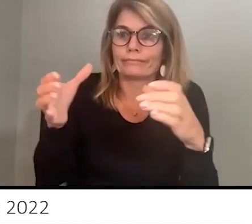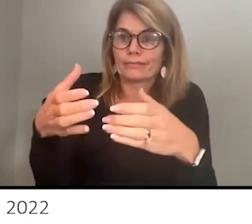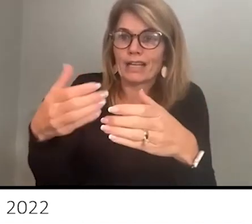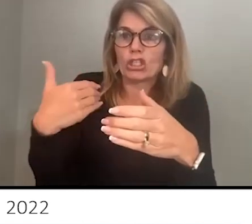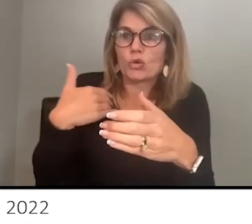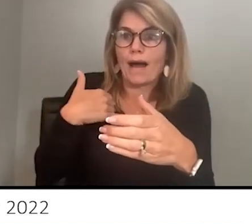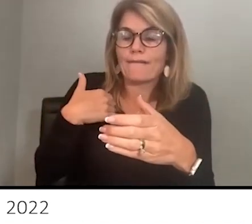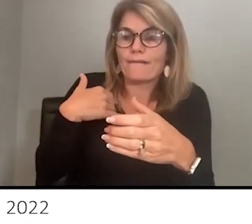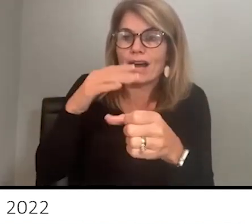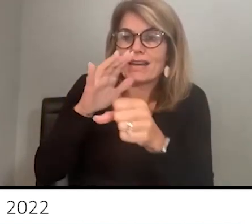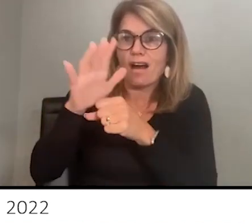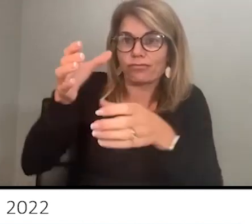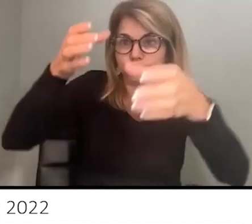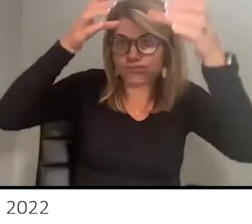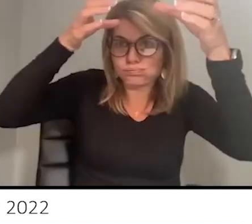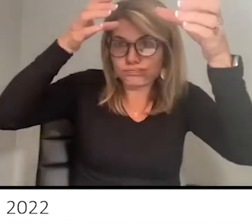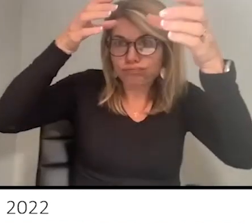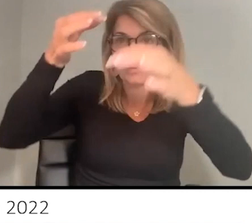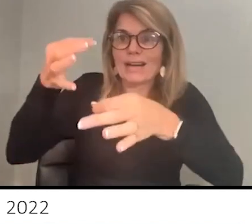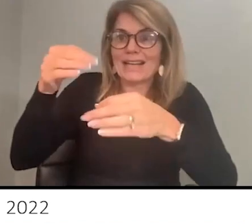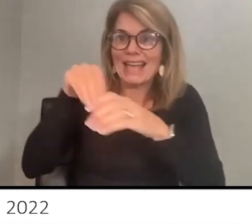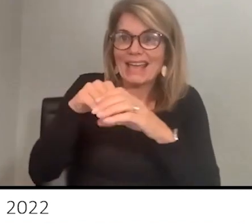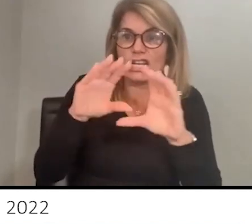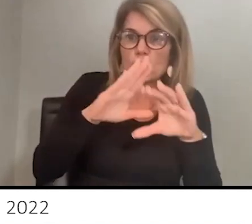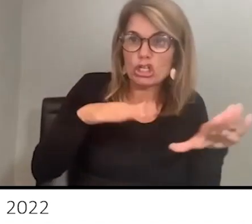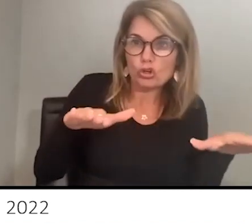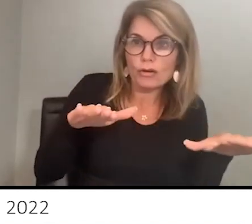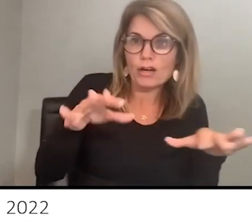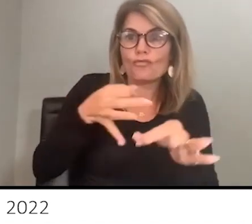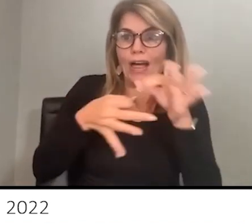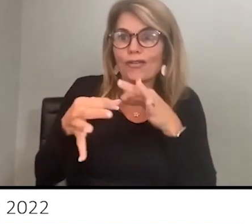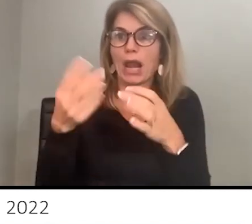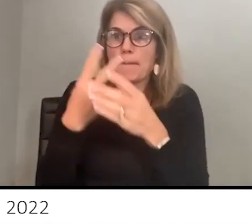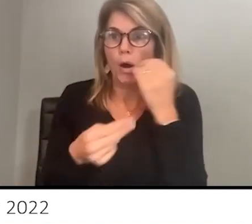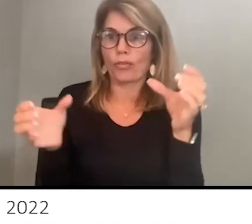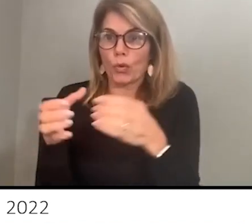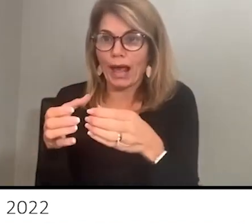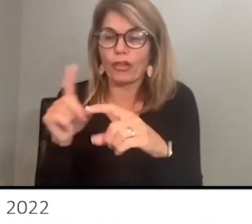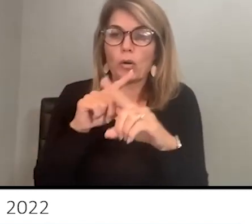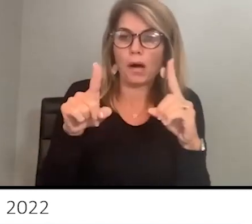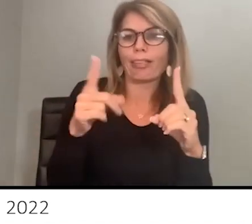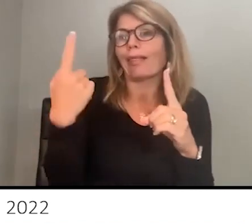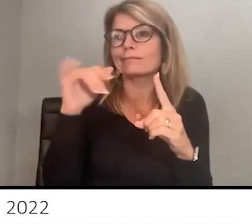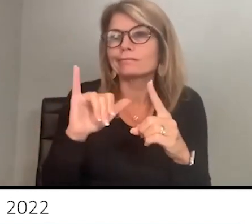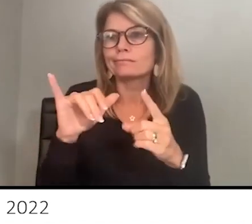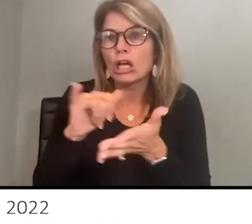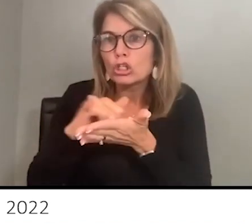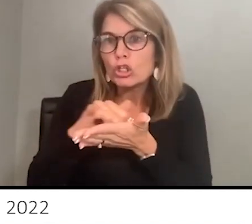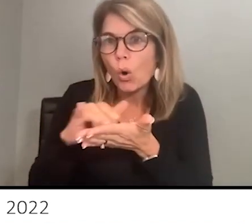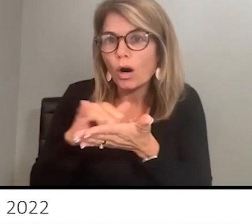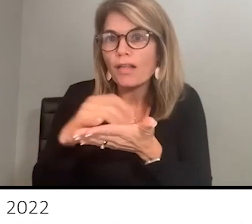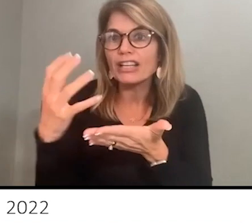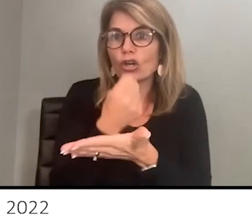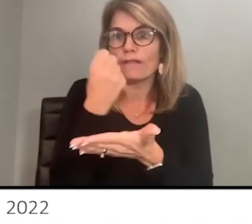when they occur with children versus crises in adults. And so you see there, New York is an example, for instance, of a state that took advantage